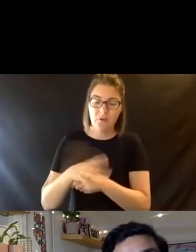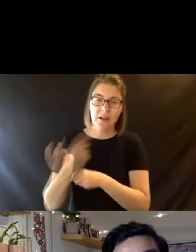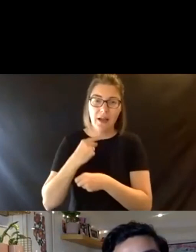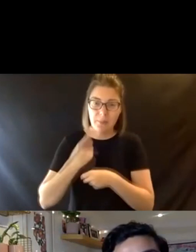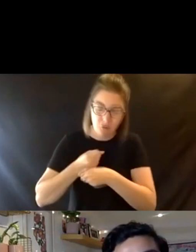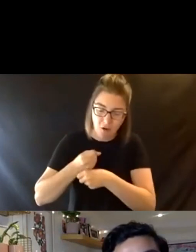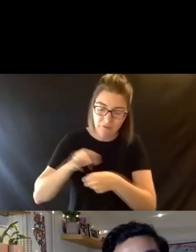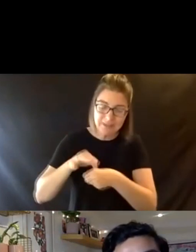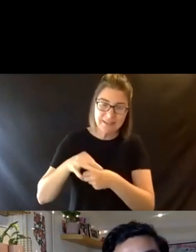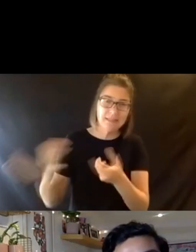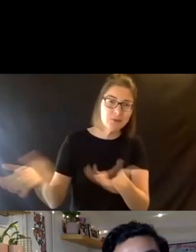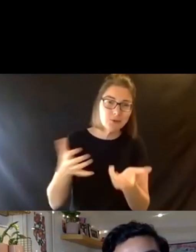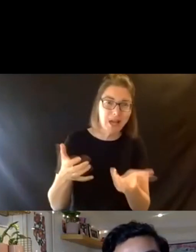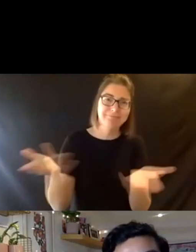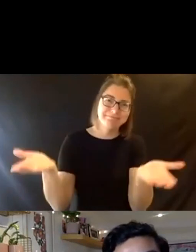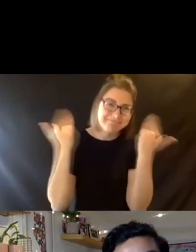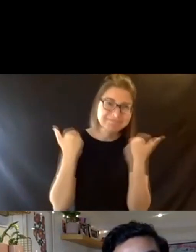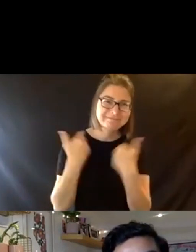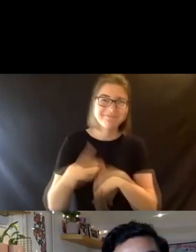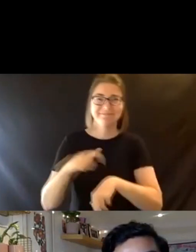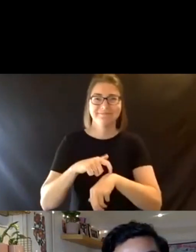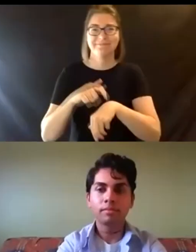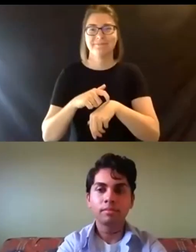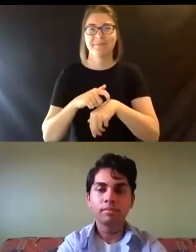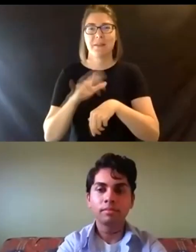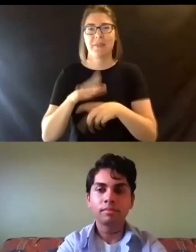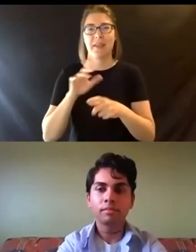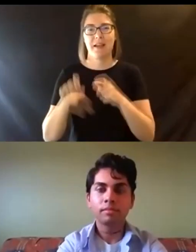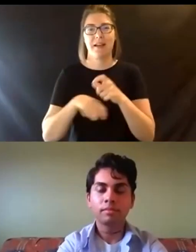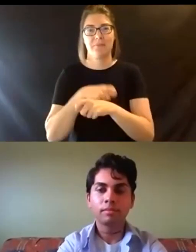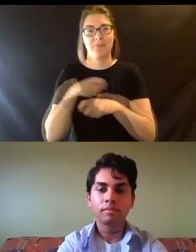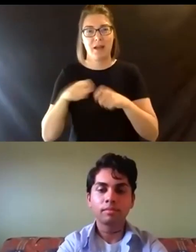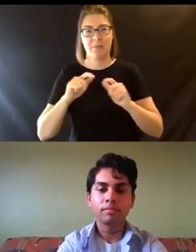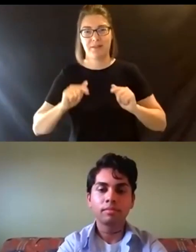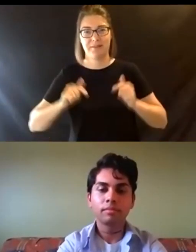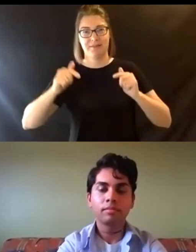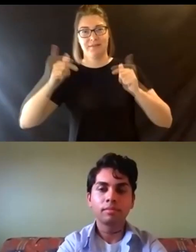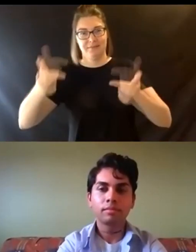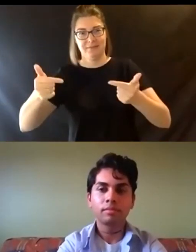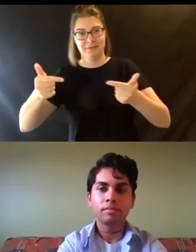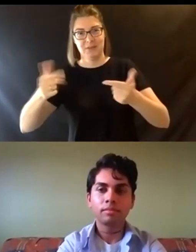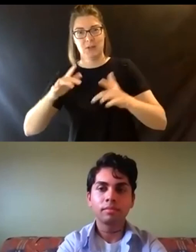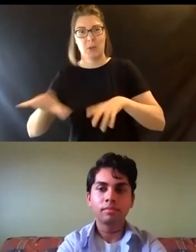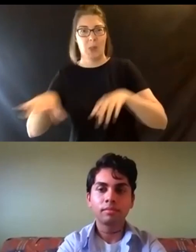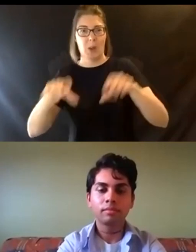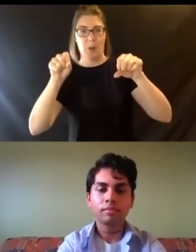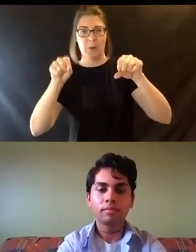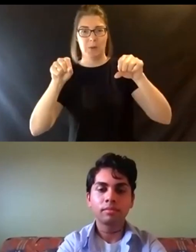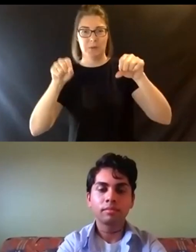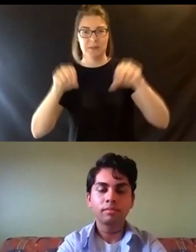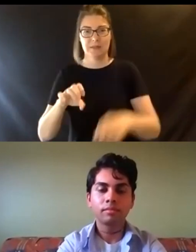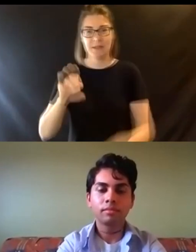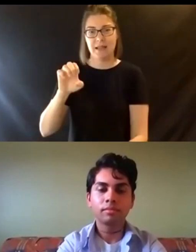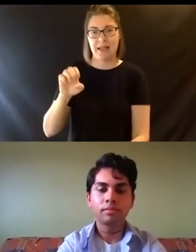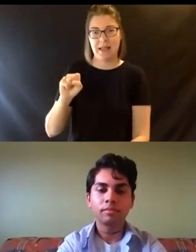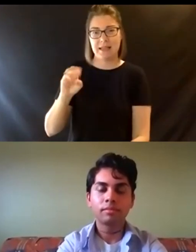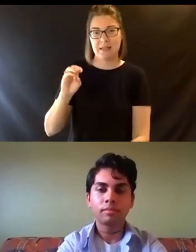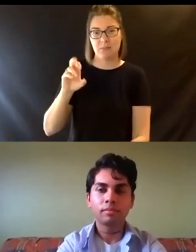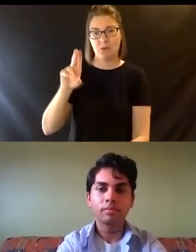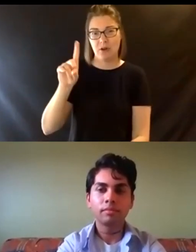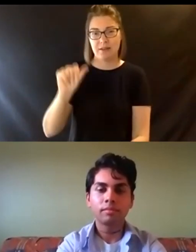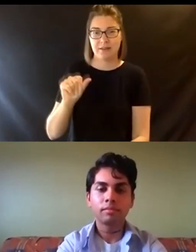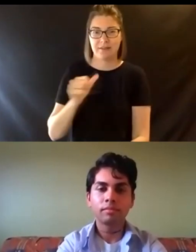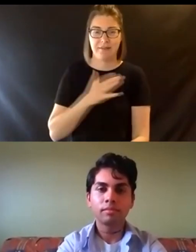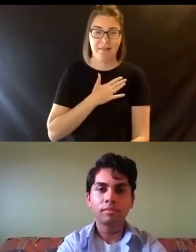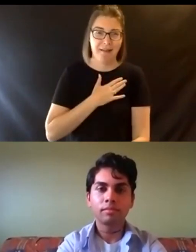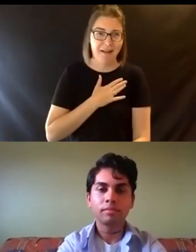And with that, I will hand it back over to our event hosts. Hello, everyone. I don't have